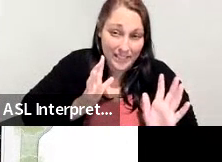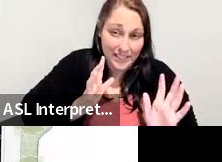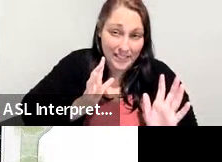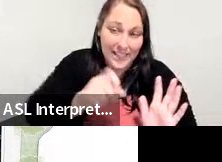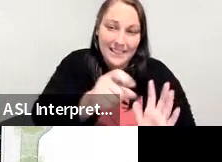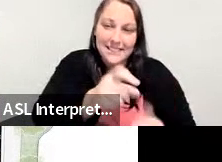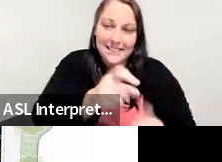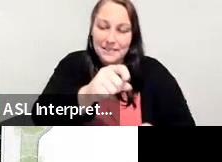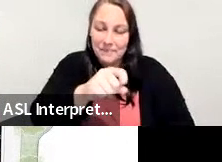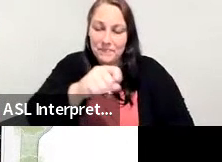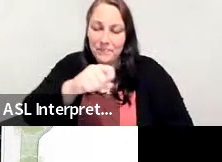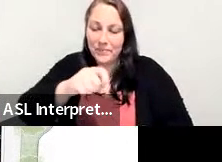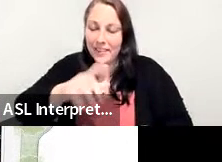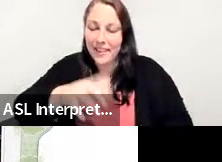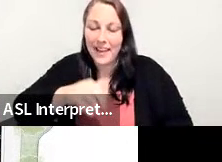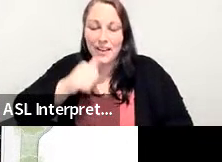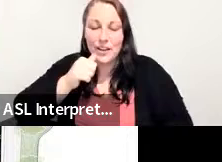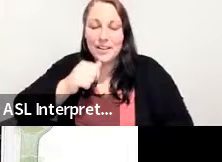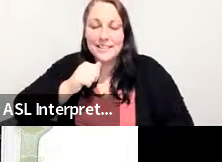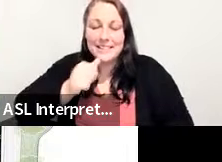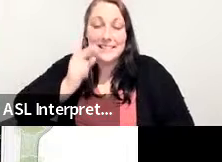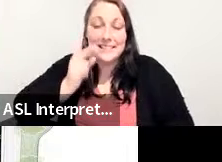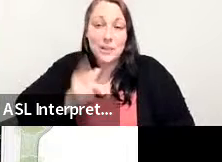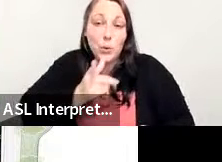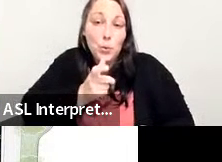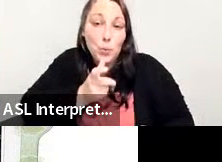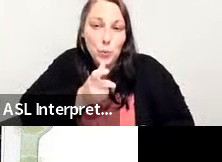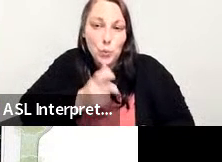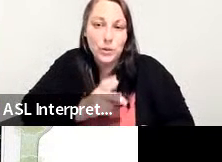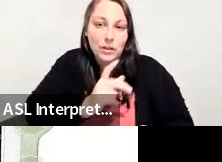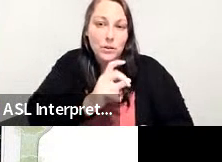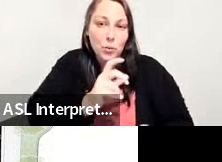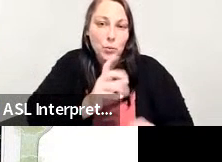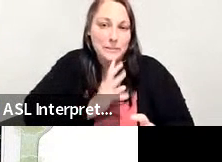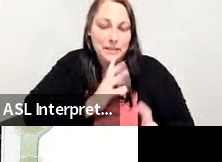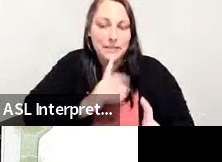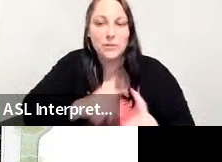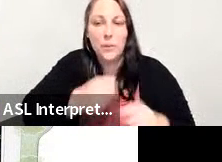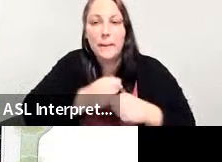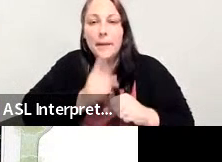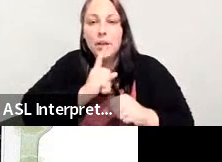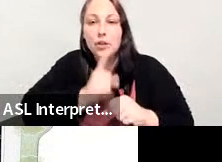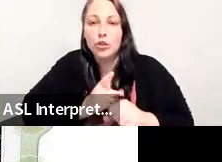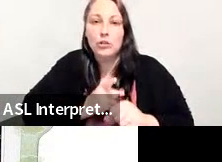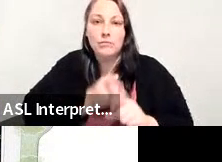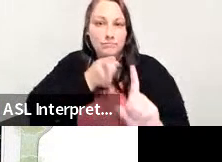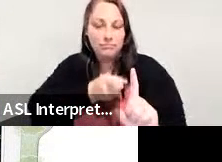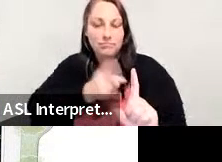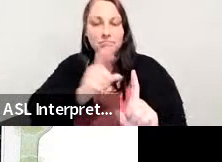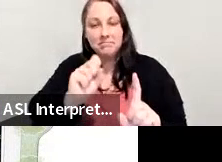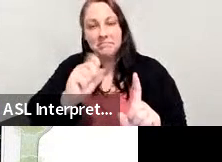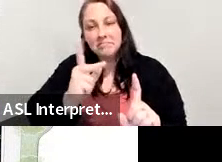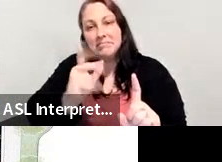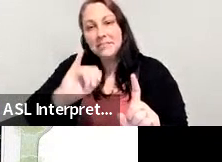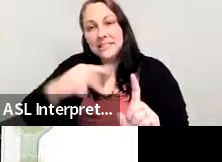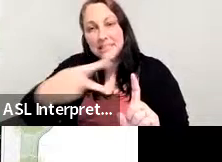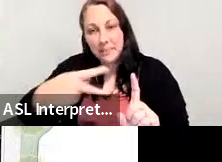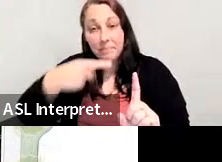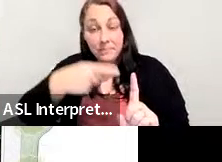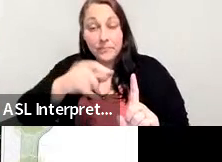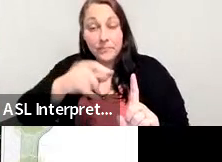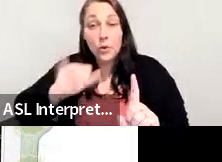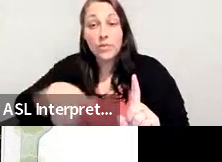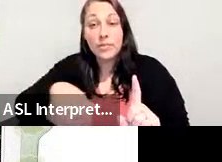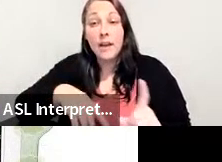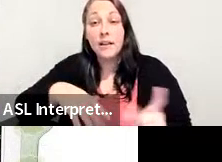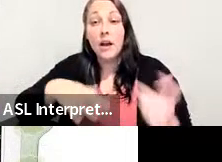yes. Yeah, sorry, I couldn't see who was speaking on the screen, so I wanted to make sure I was addressing you correctly. But the floor to floor height change